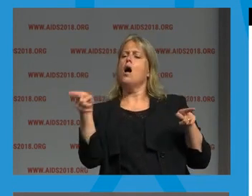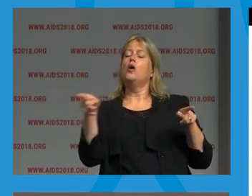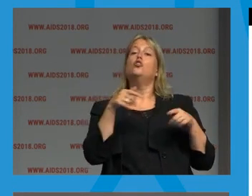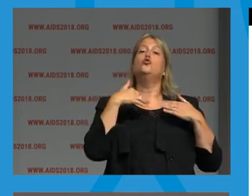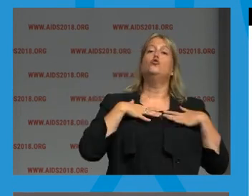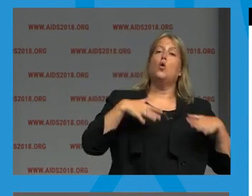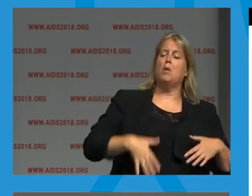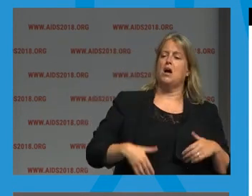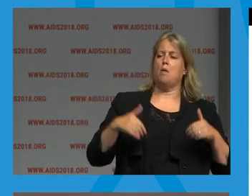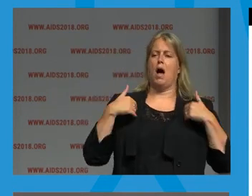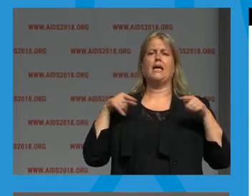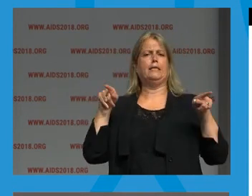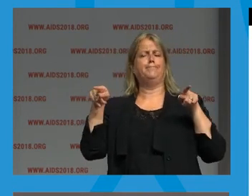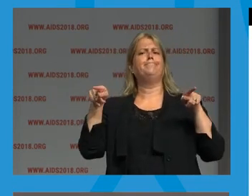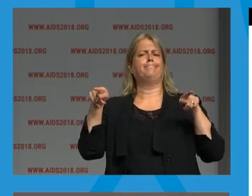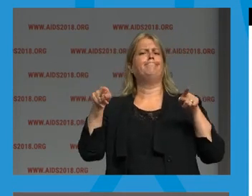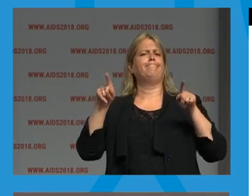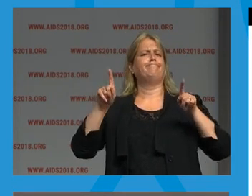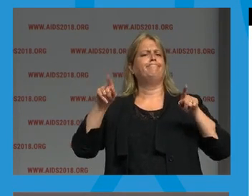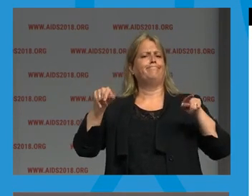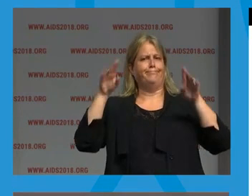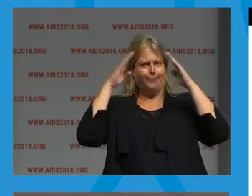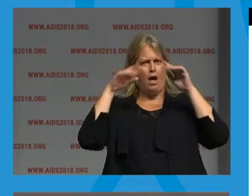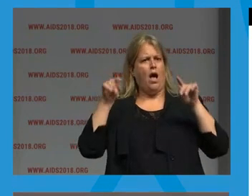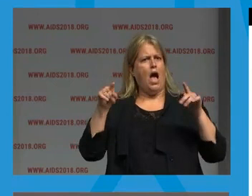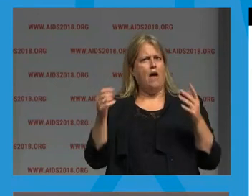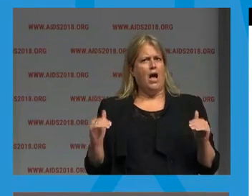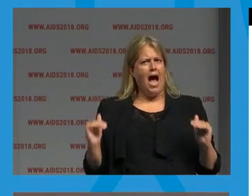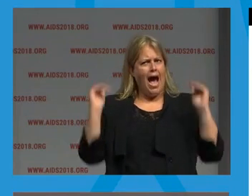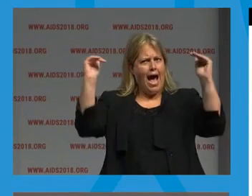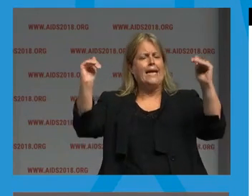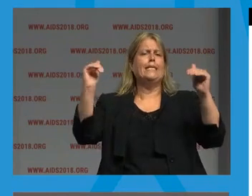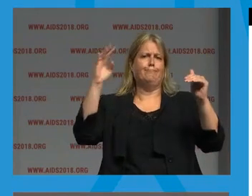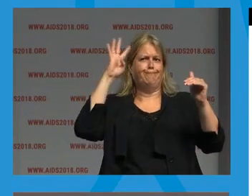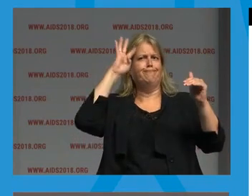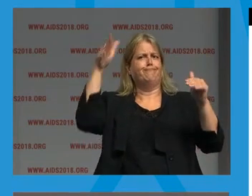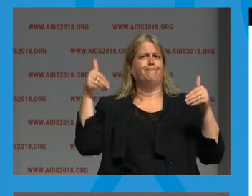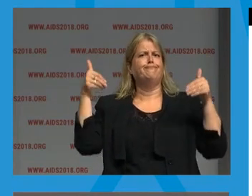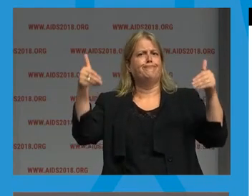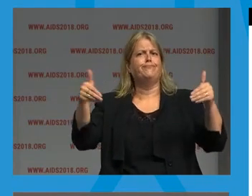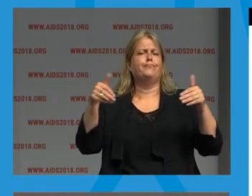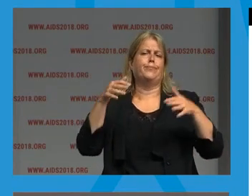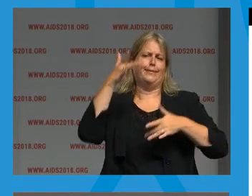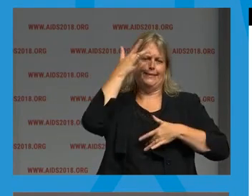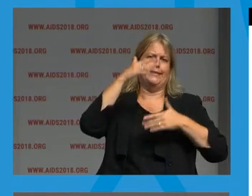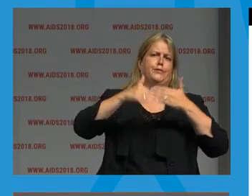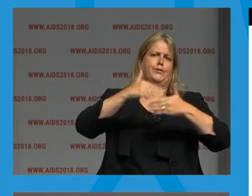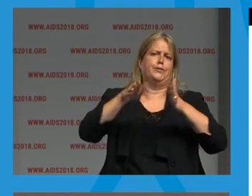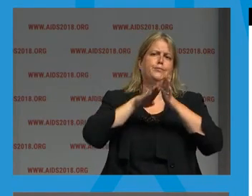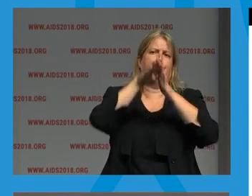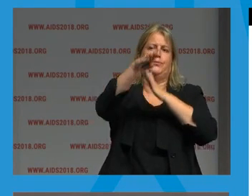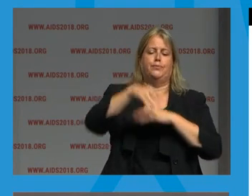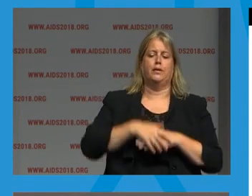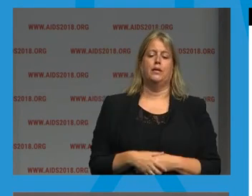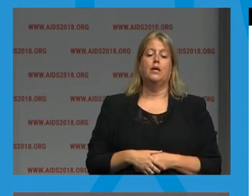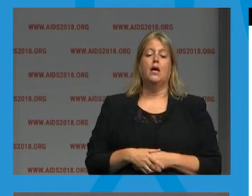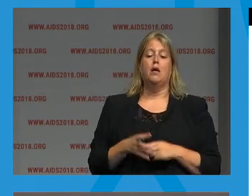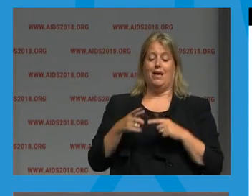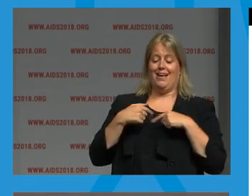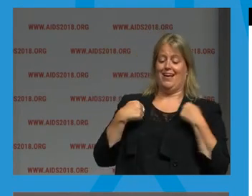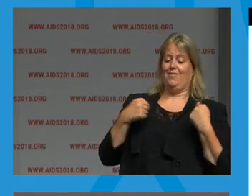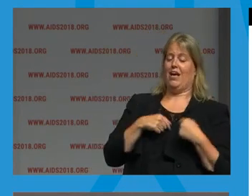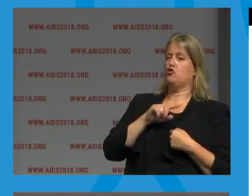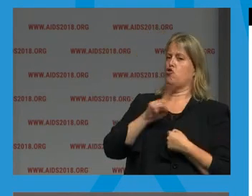in acquisition and disease progression. So what we did, since we're not a non-human primate lab,